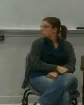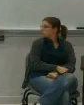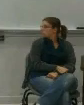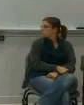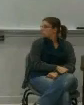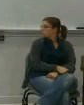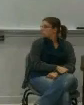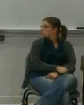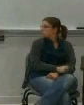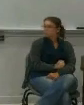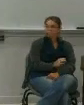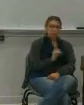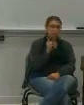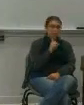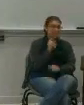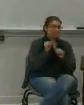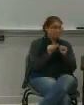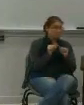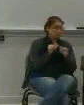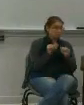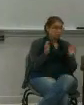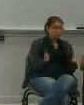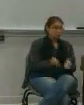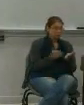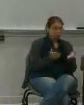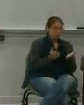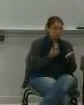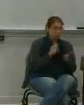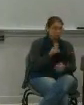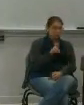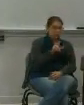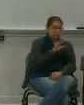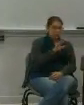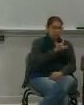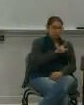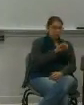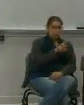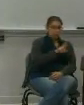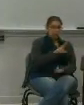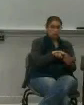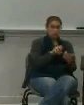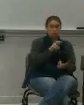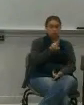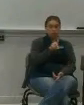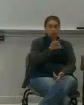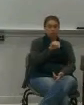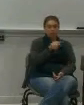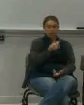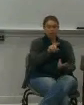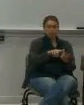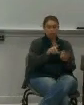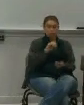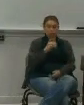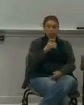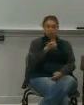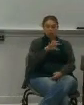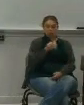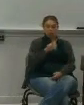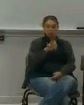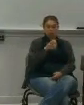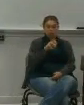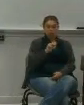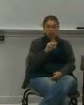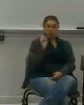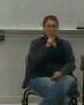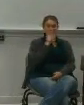Photosynthesis. So it's actually able to drive the sulfur, the sulfate, to an oxidized form. This is